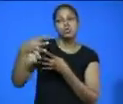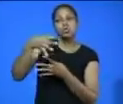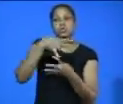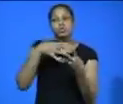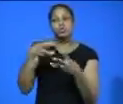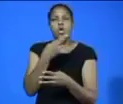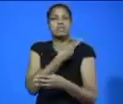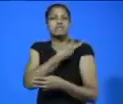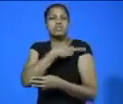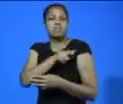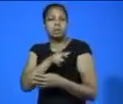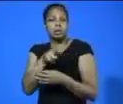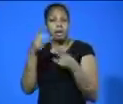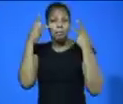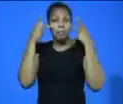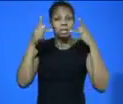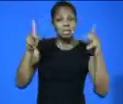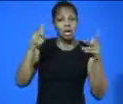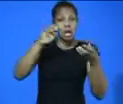socio-religio-political alliance.